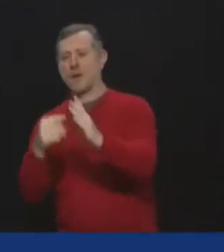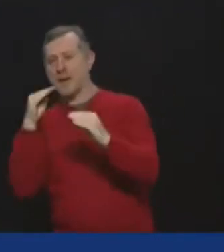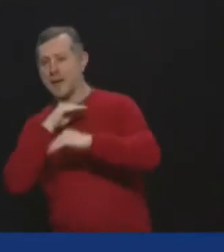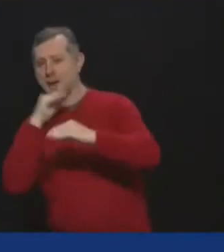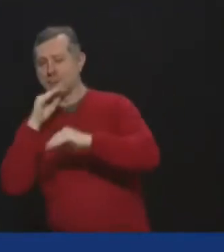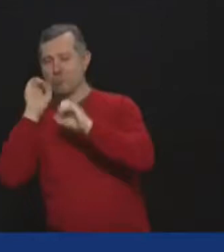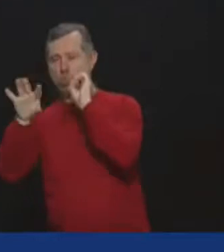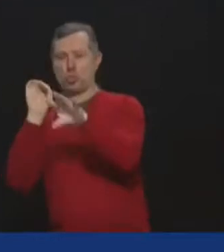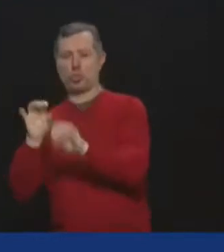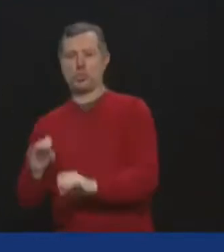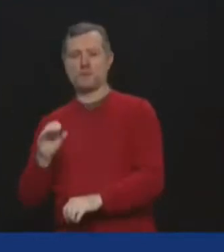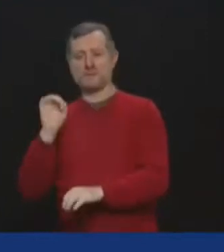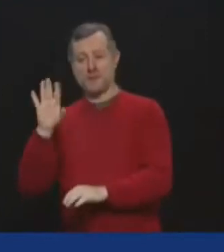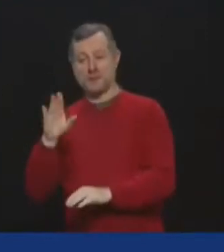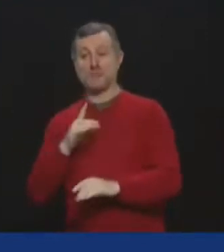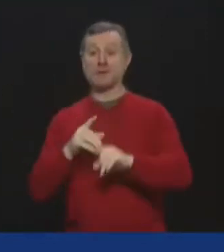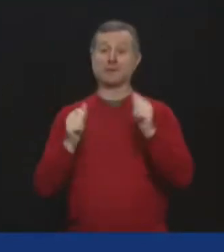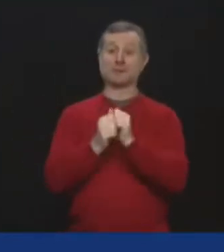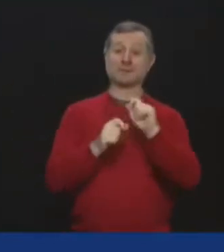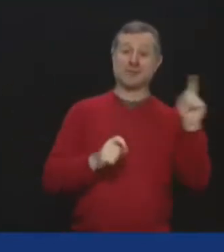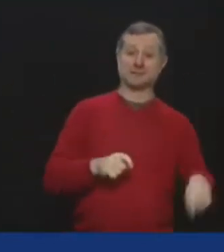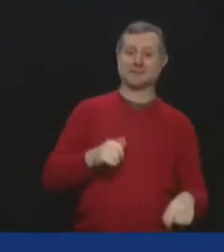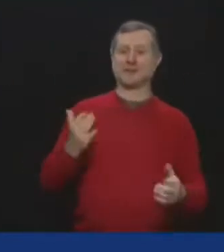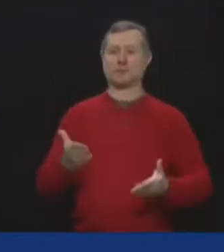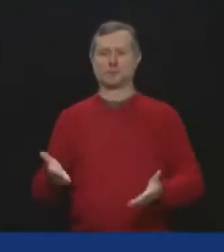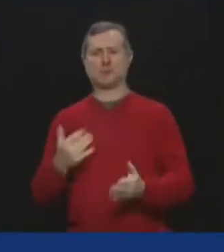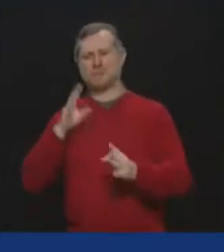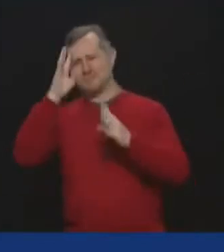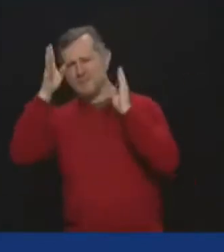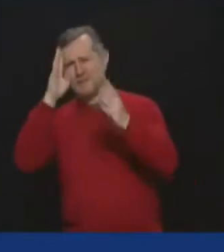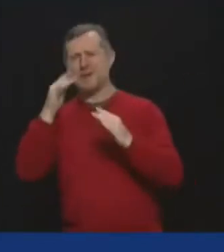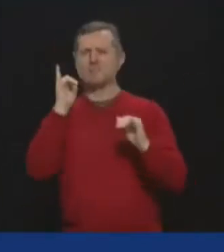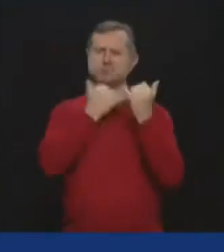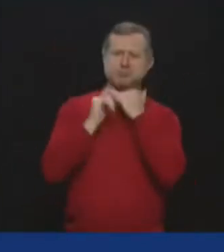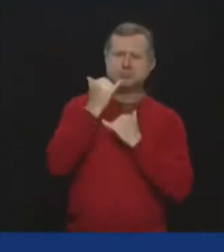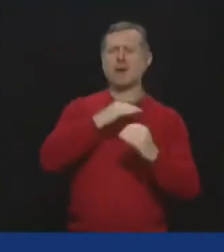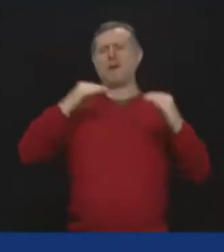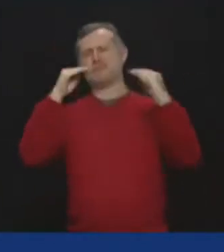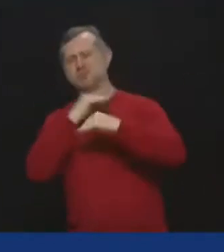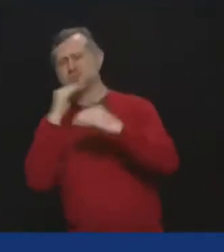here in the state of New York. Because misinformation spreads like wildfire. Bravo.